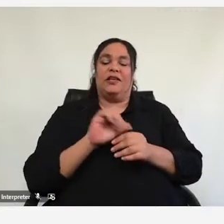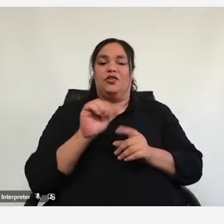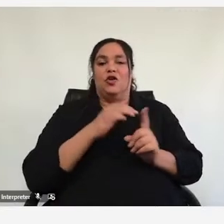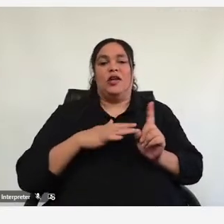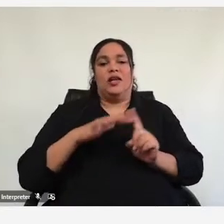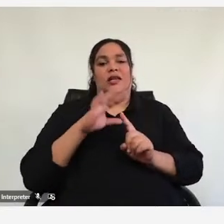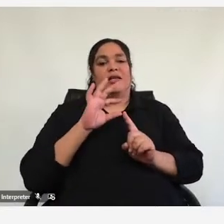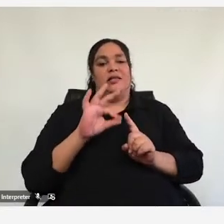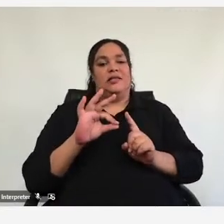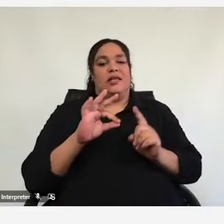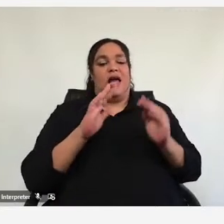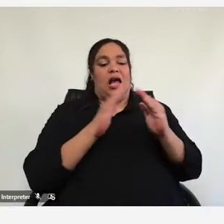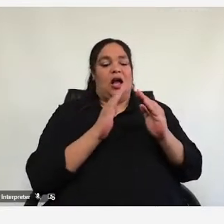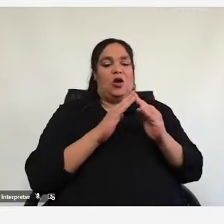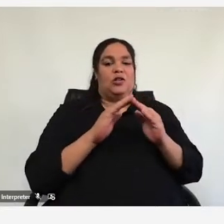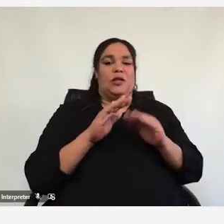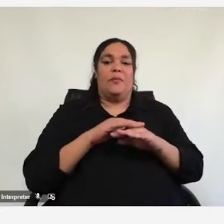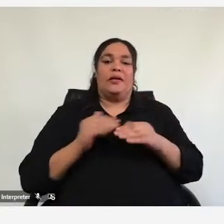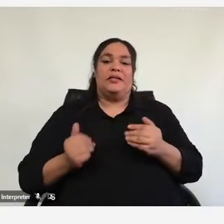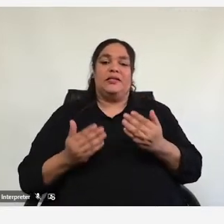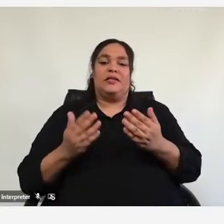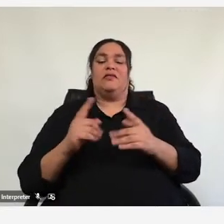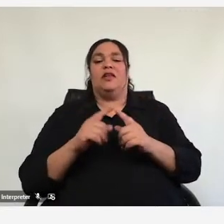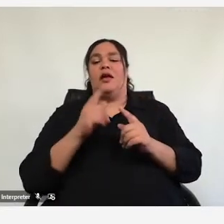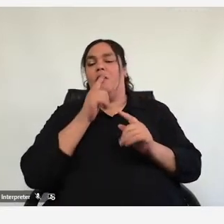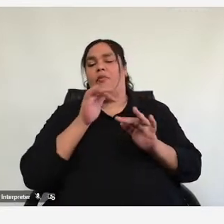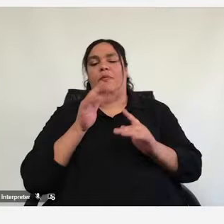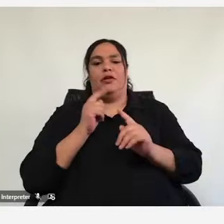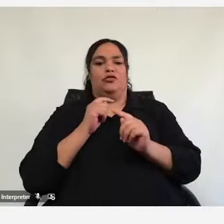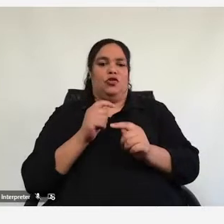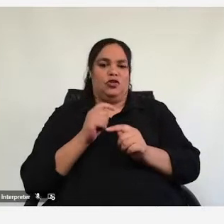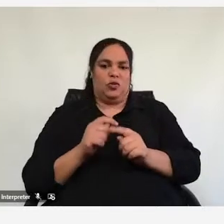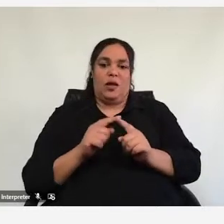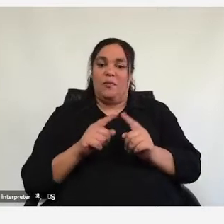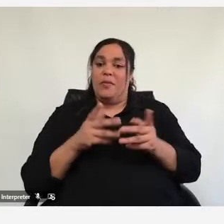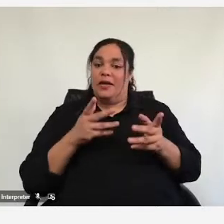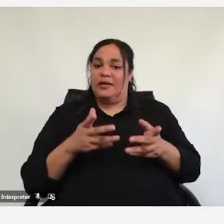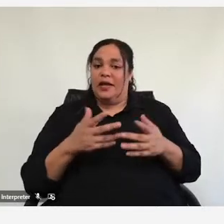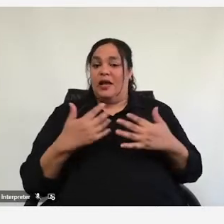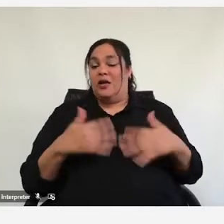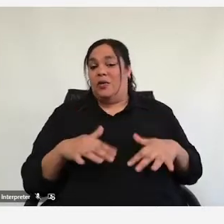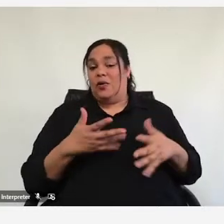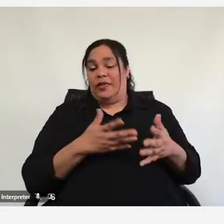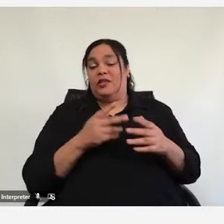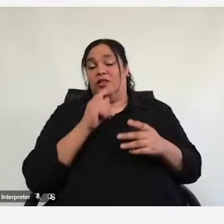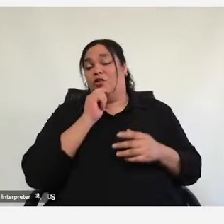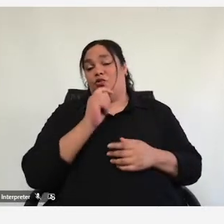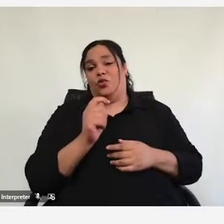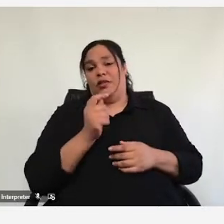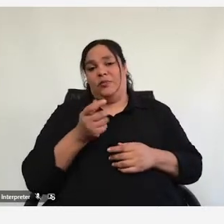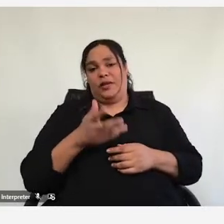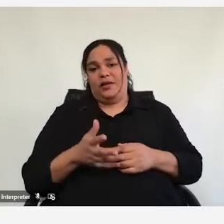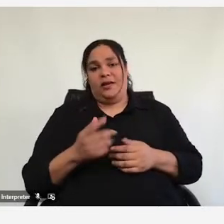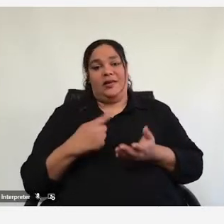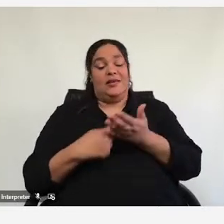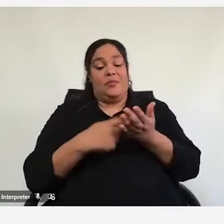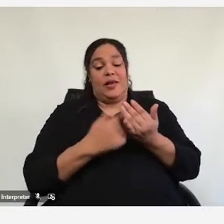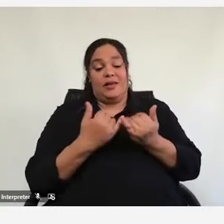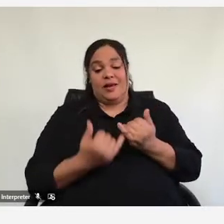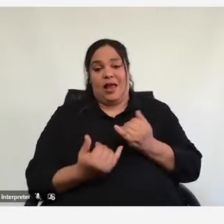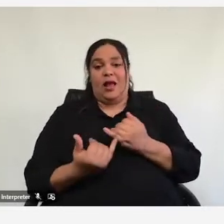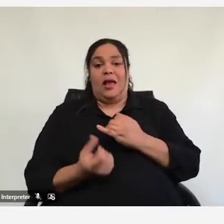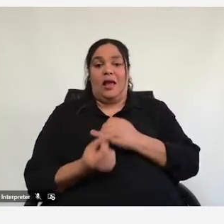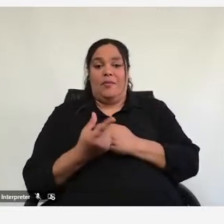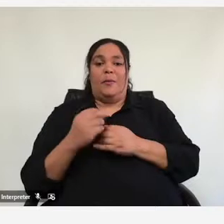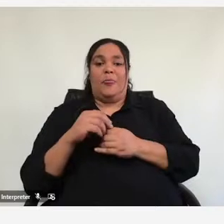as housing, basic services, and public transport. But here's the crux, Speaker. There's a debate currently with regards